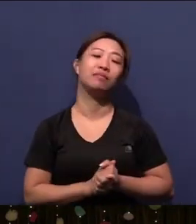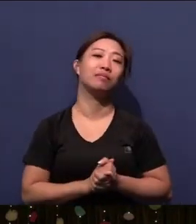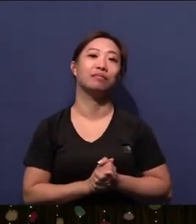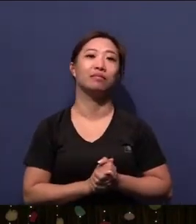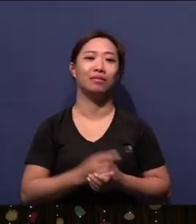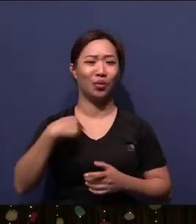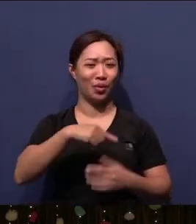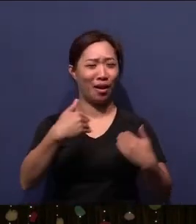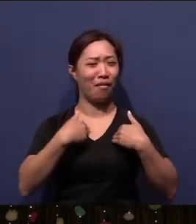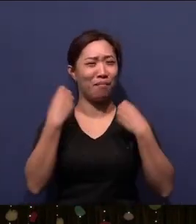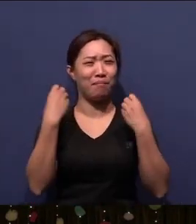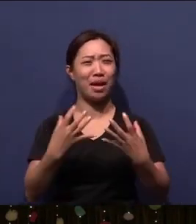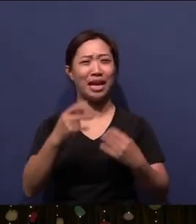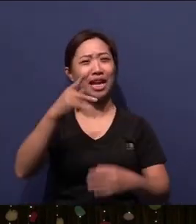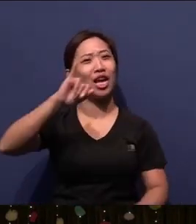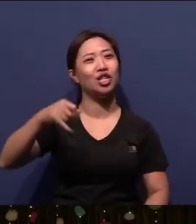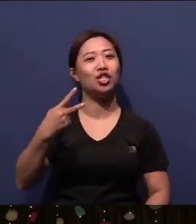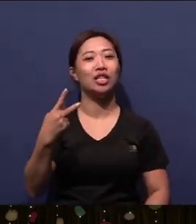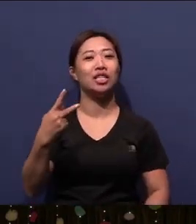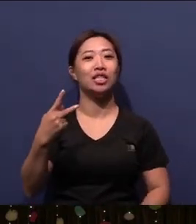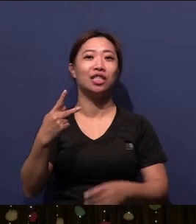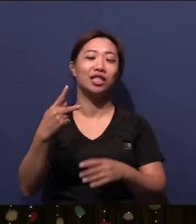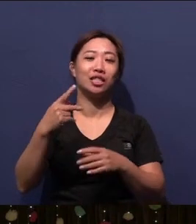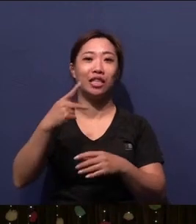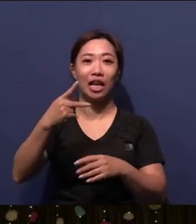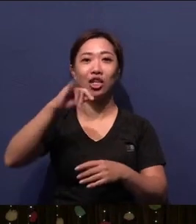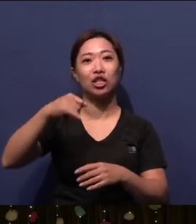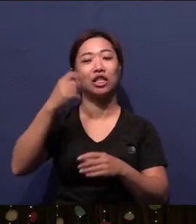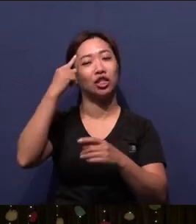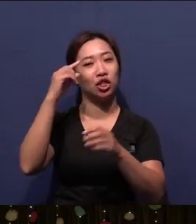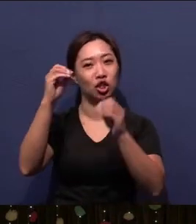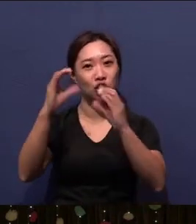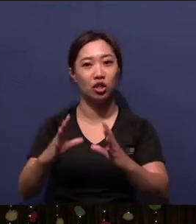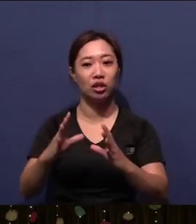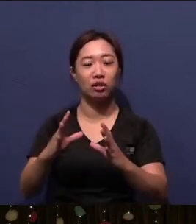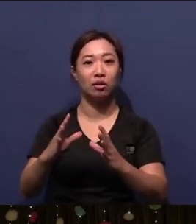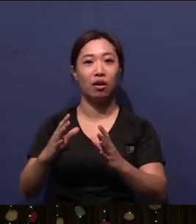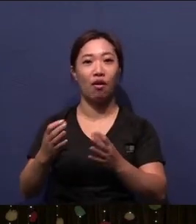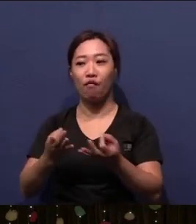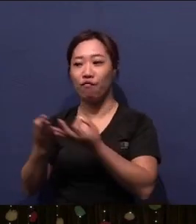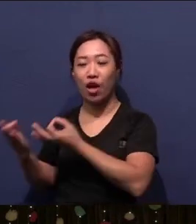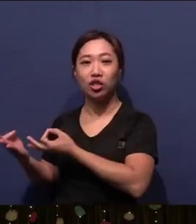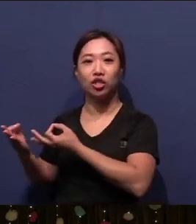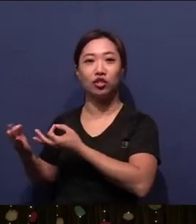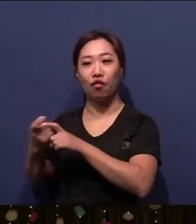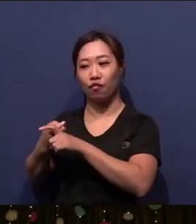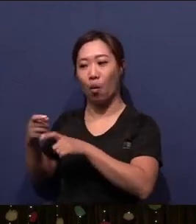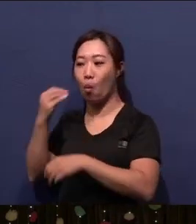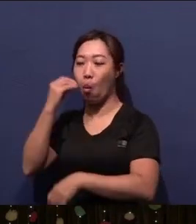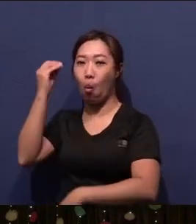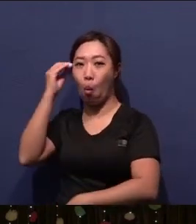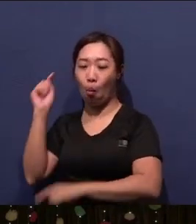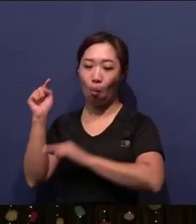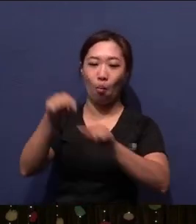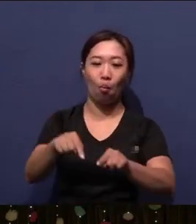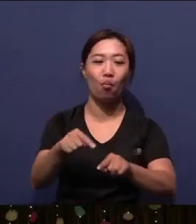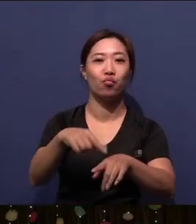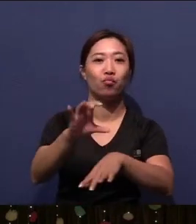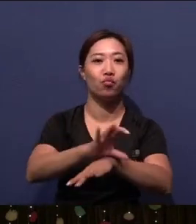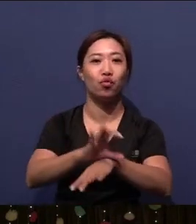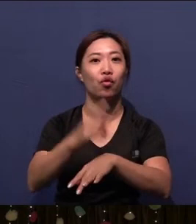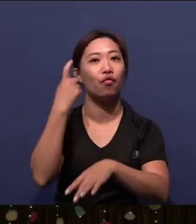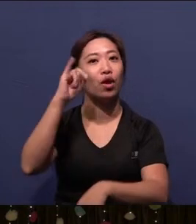We have many faithful KJ teachers also that we hear about ferrying children to and fro churches, to and fro Bali, because they have